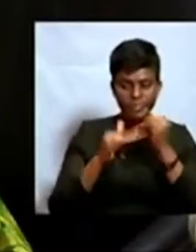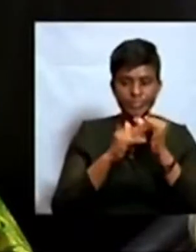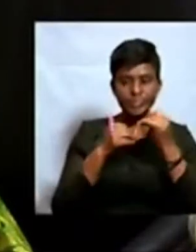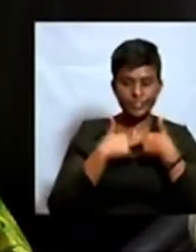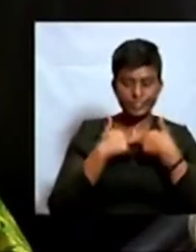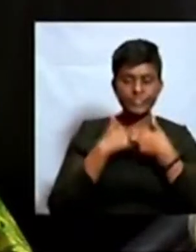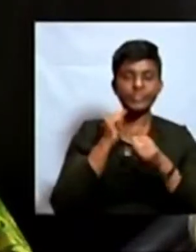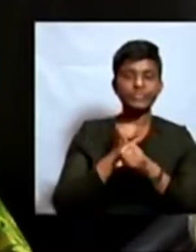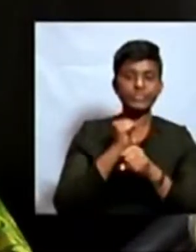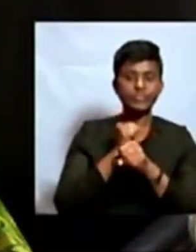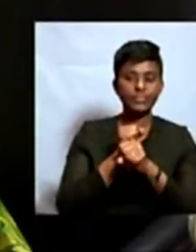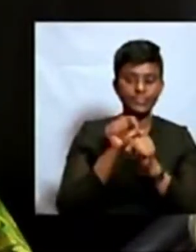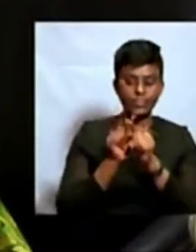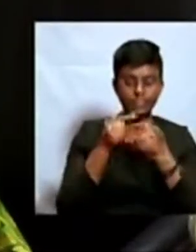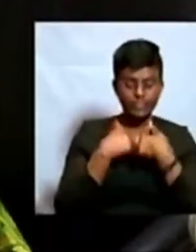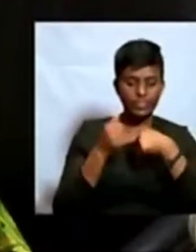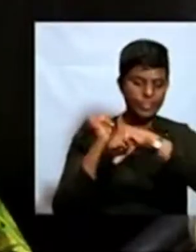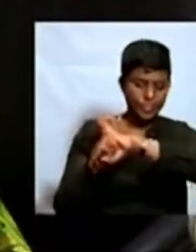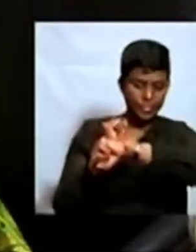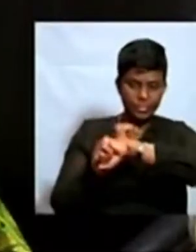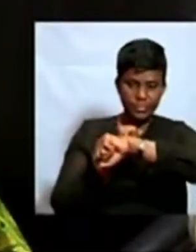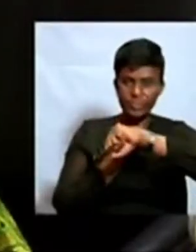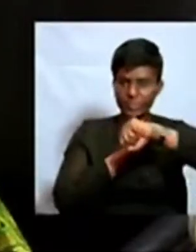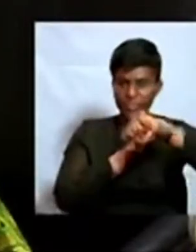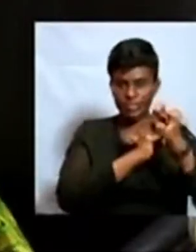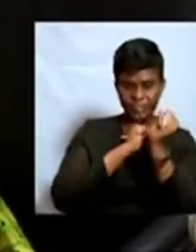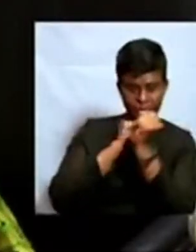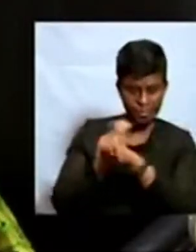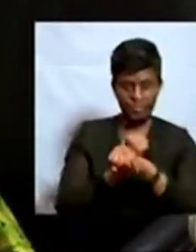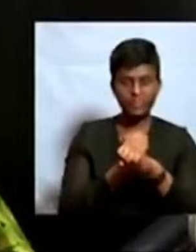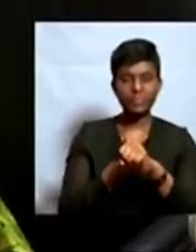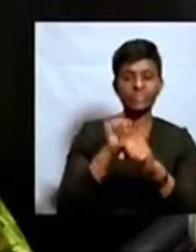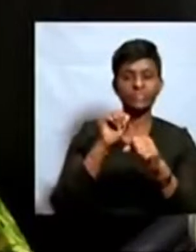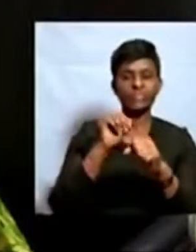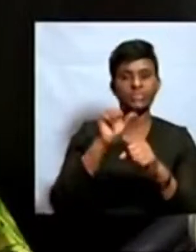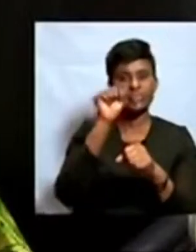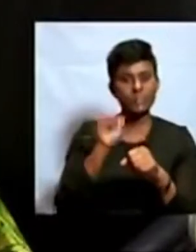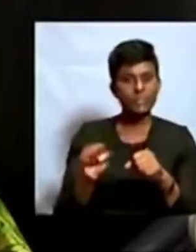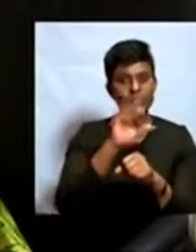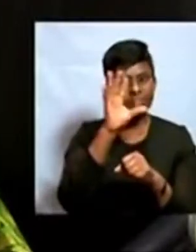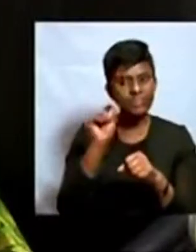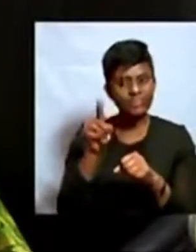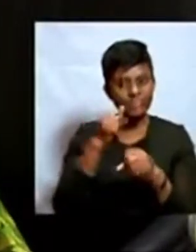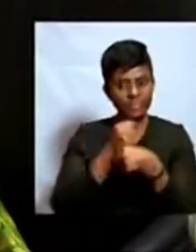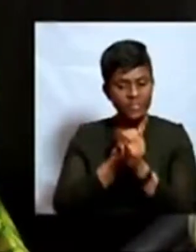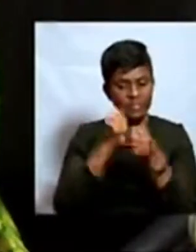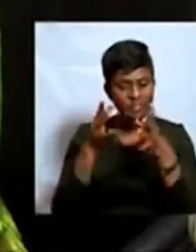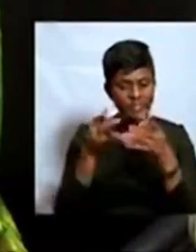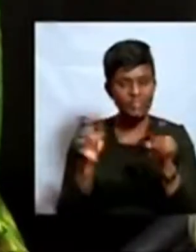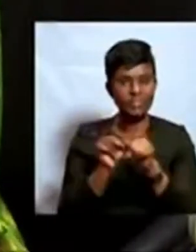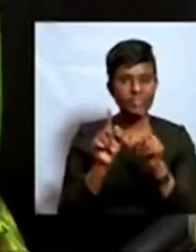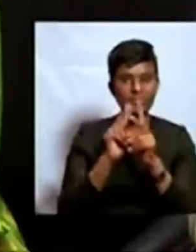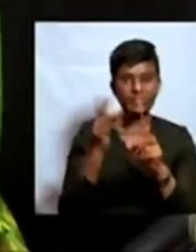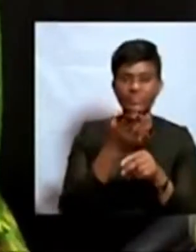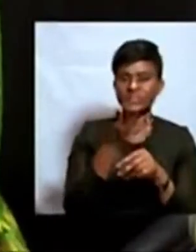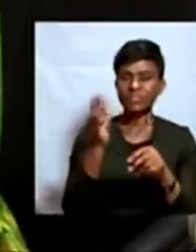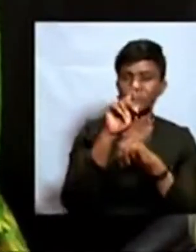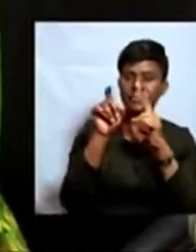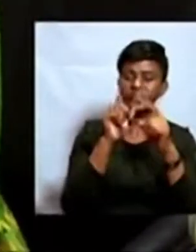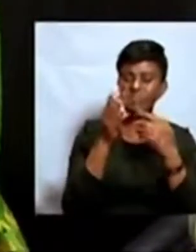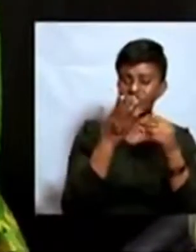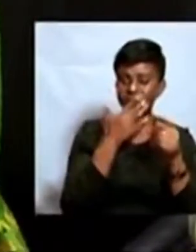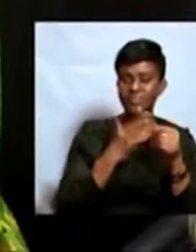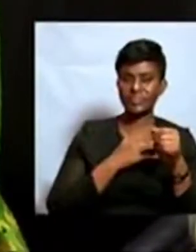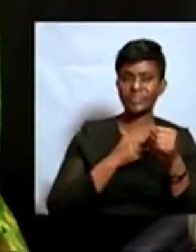done, it has protected South African Airways at all costs despite it making losses. So those are the questions